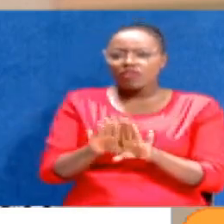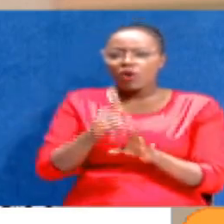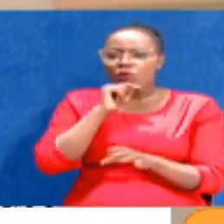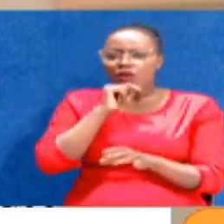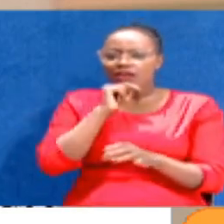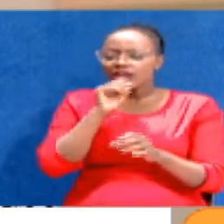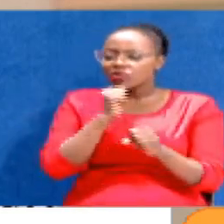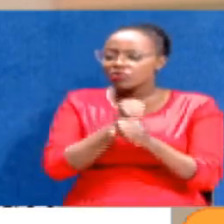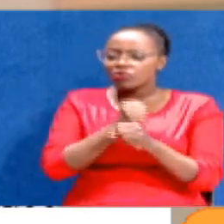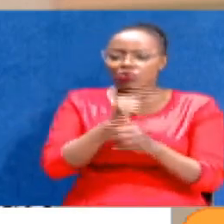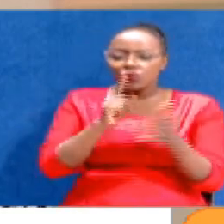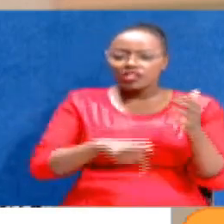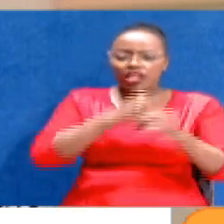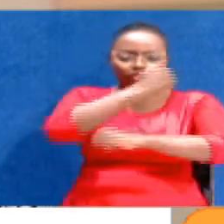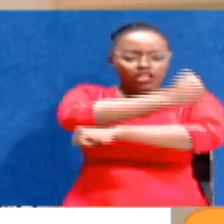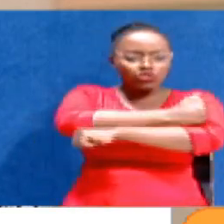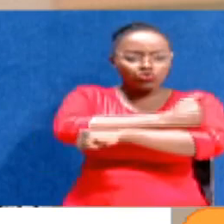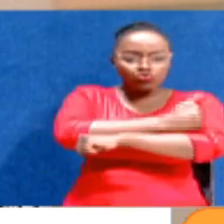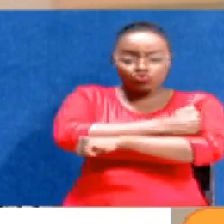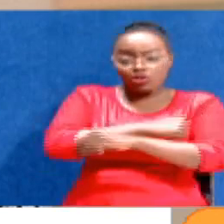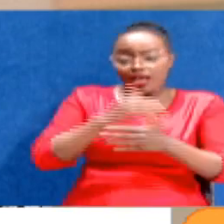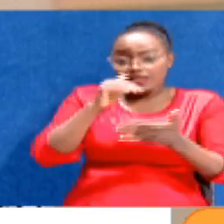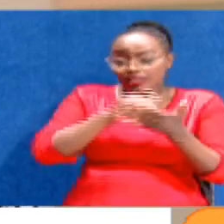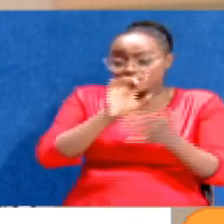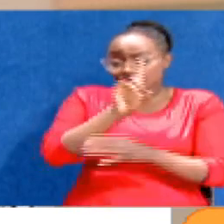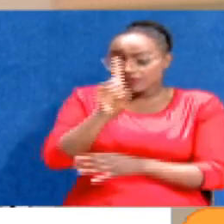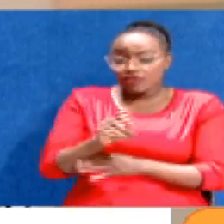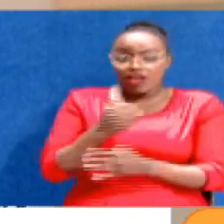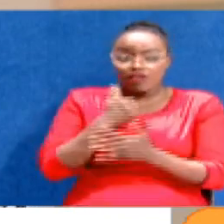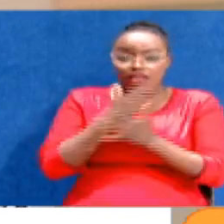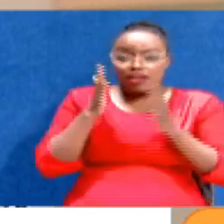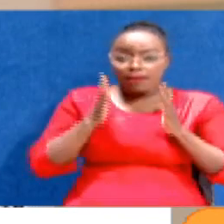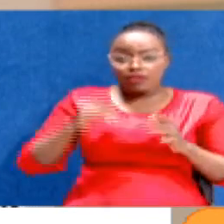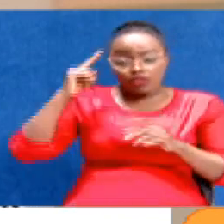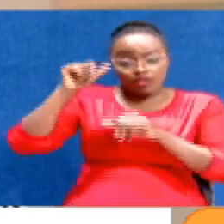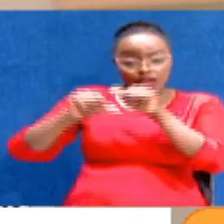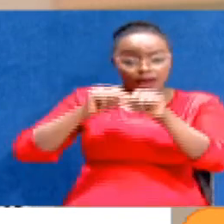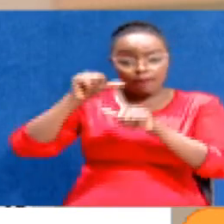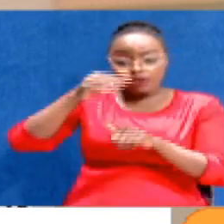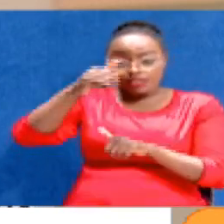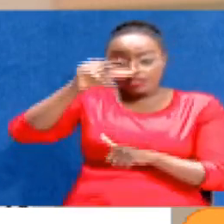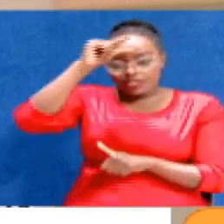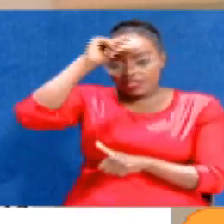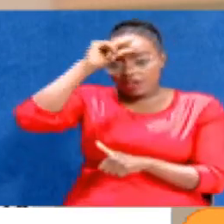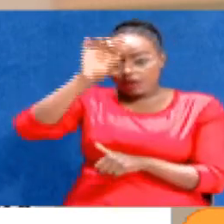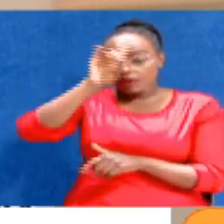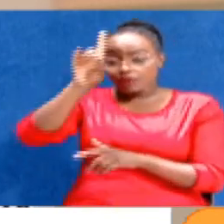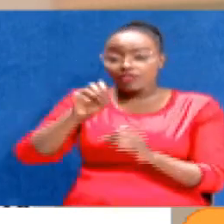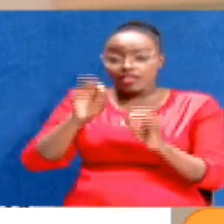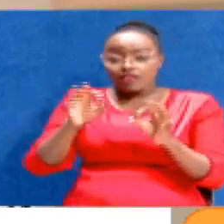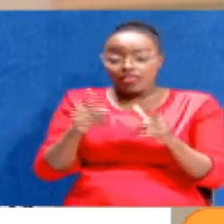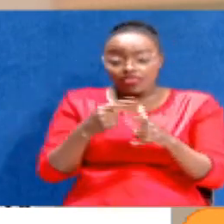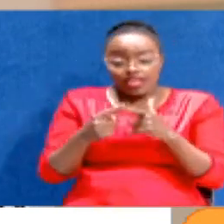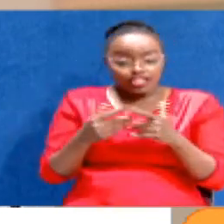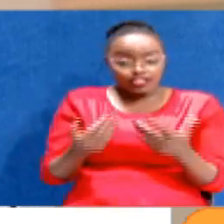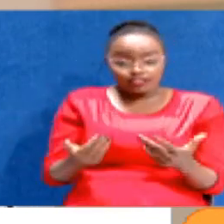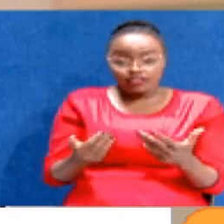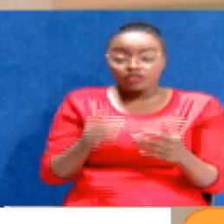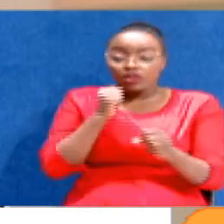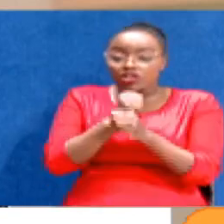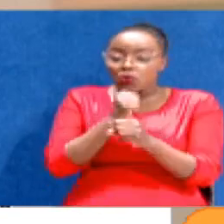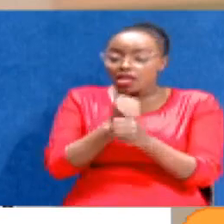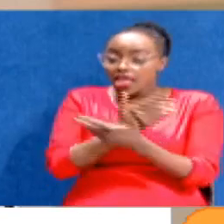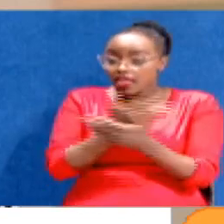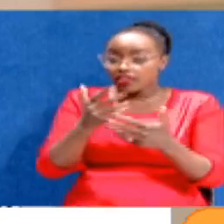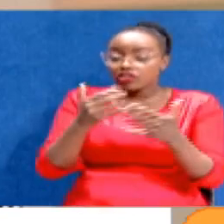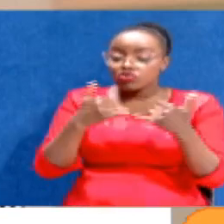what will become of the school calendar. Is there anyone thinking about that in government? If so, is there anything being done in